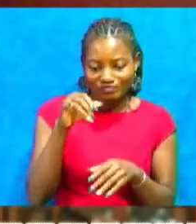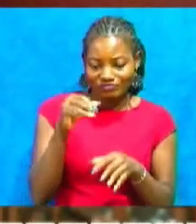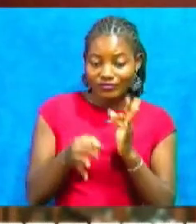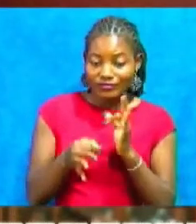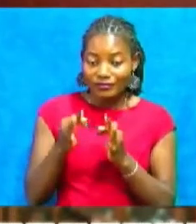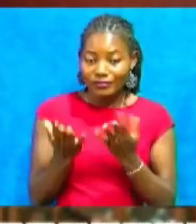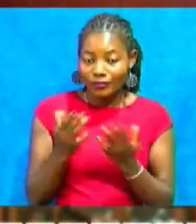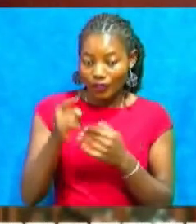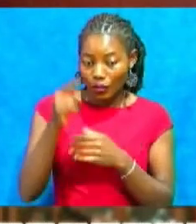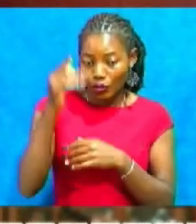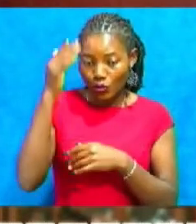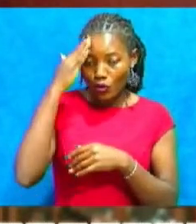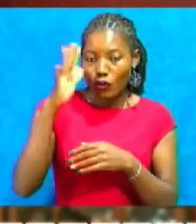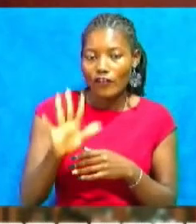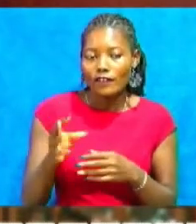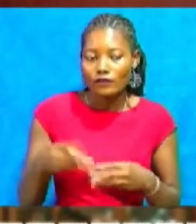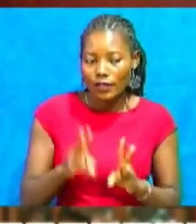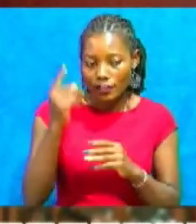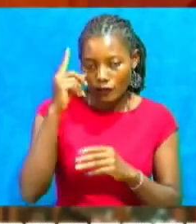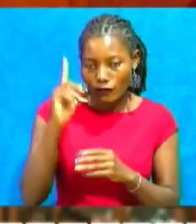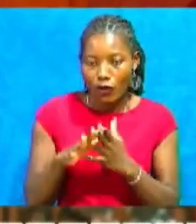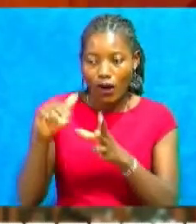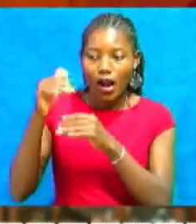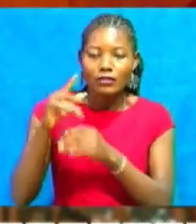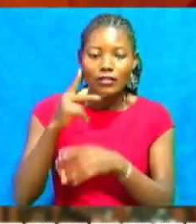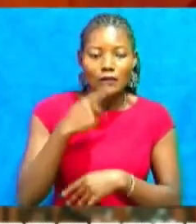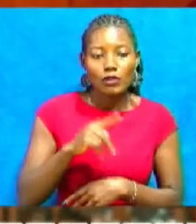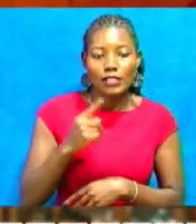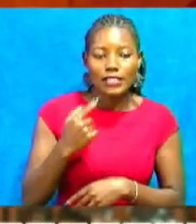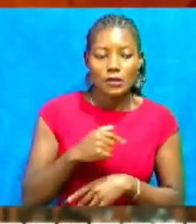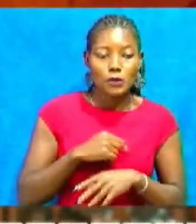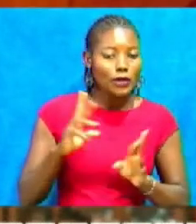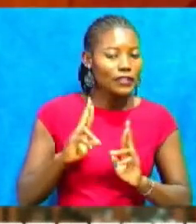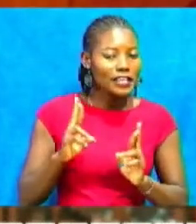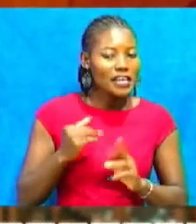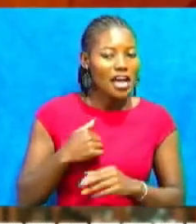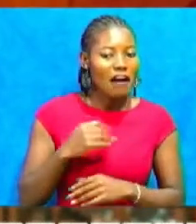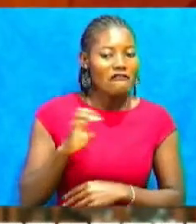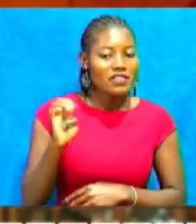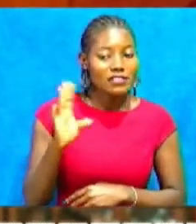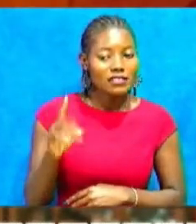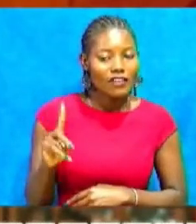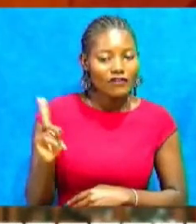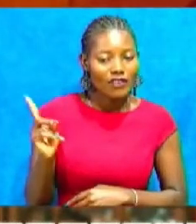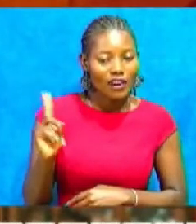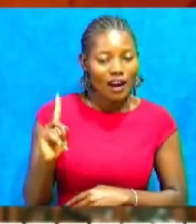five pillars of the foreign policy. We already have the East African Nairobi-led